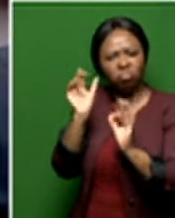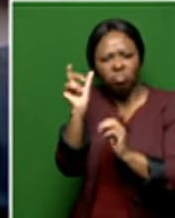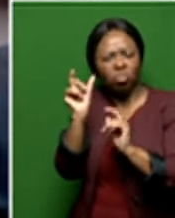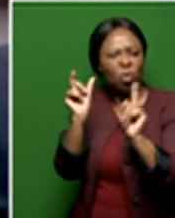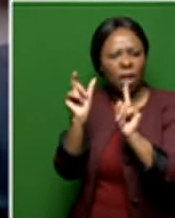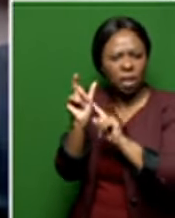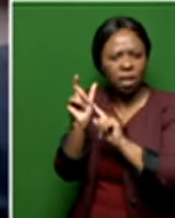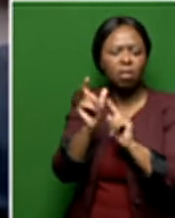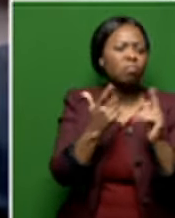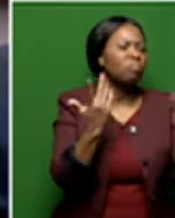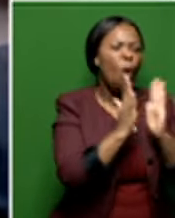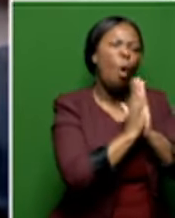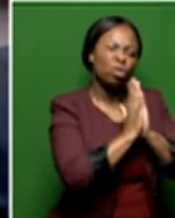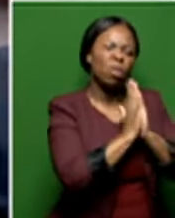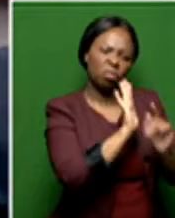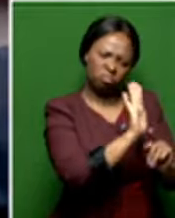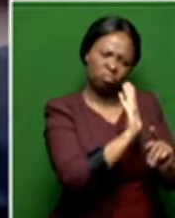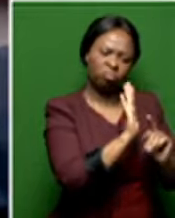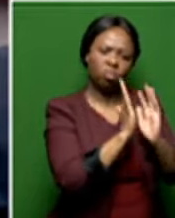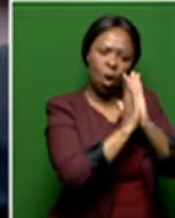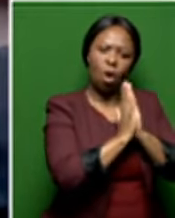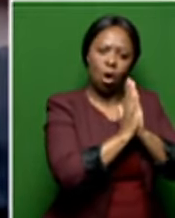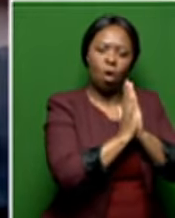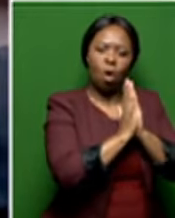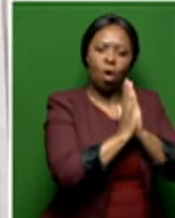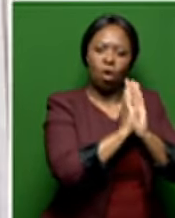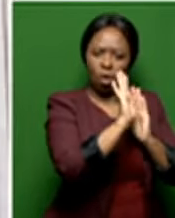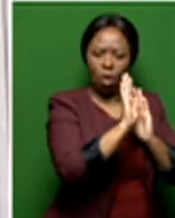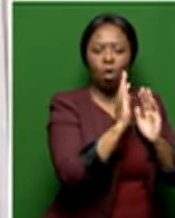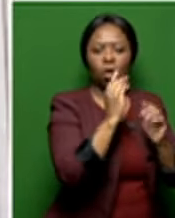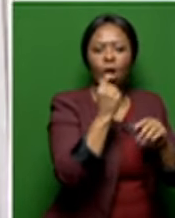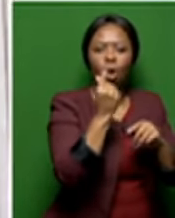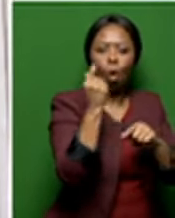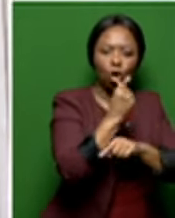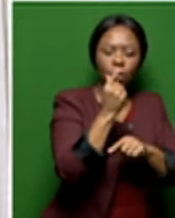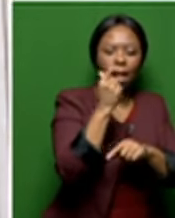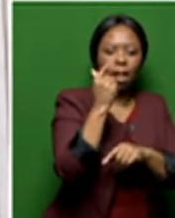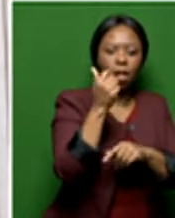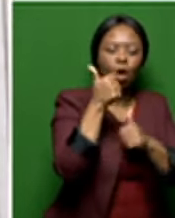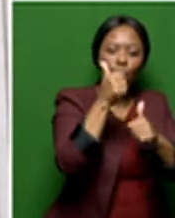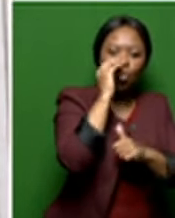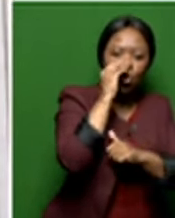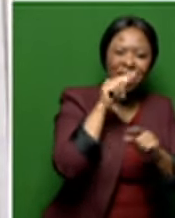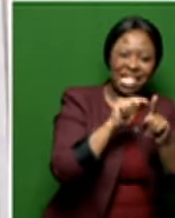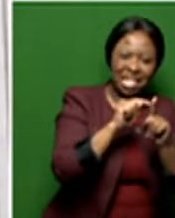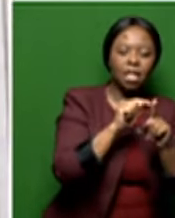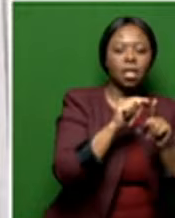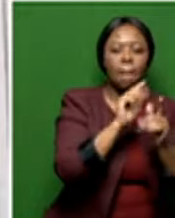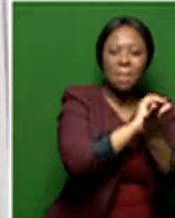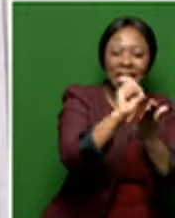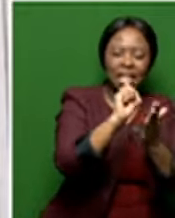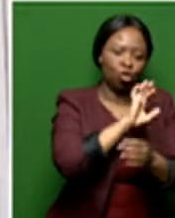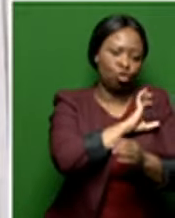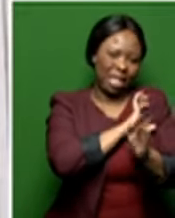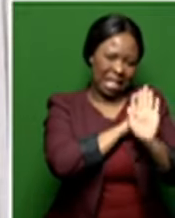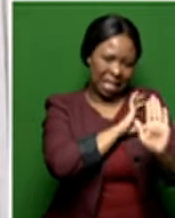It's gospel music. It's gospel music because okay. It's sending the message of Christianity. Okay. So, but